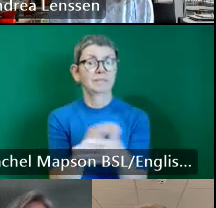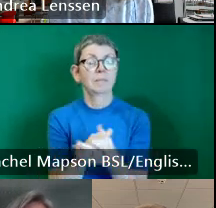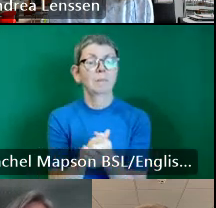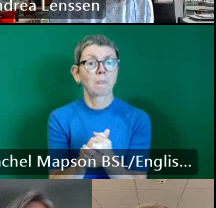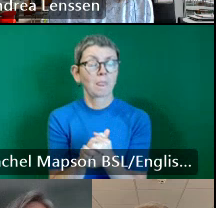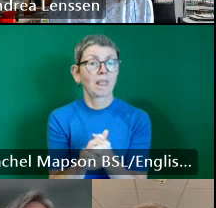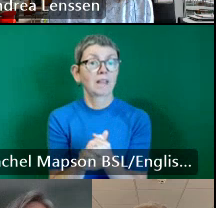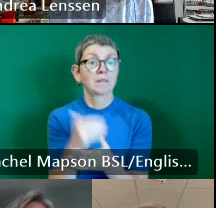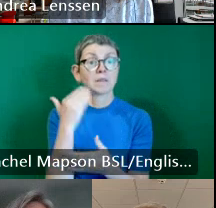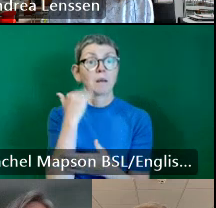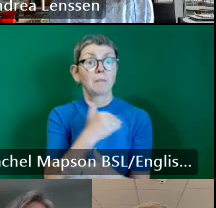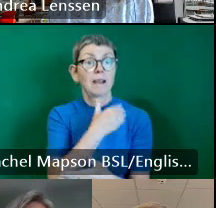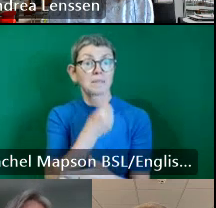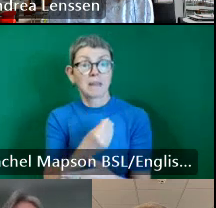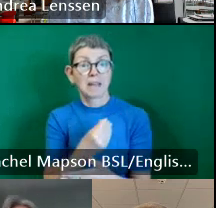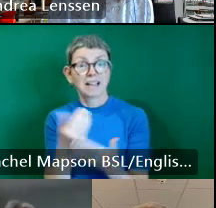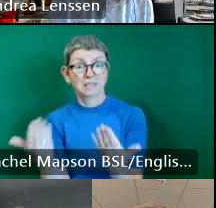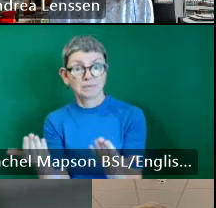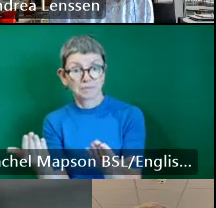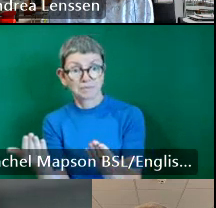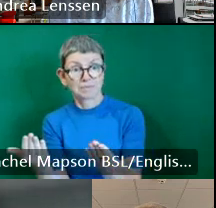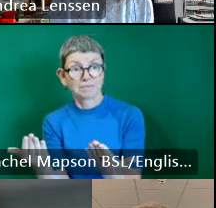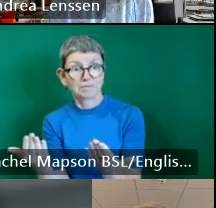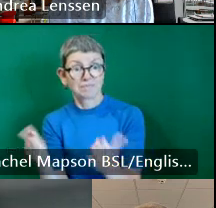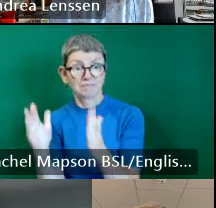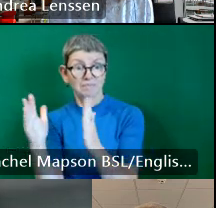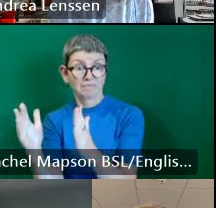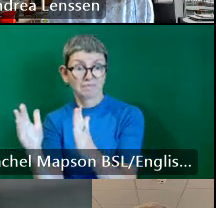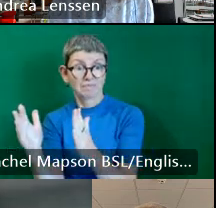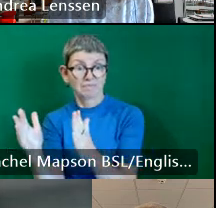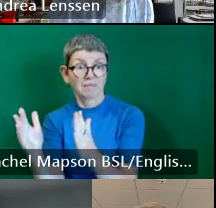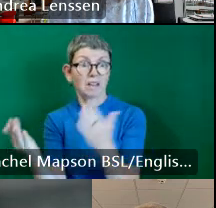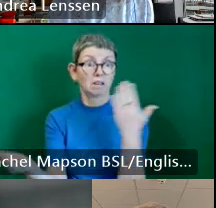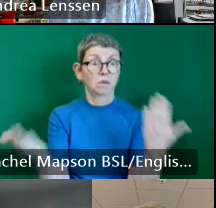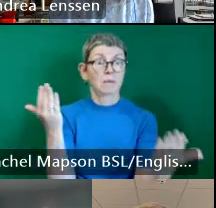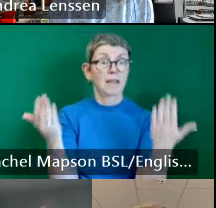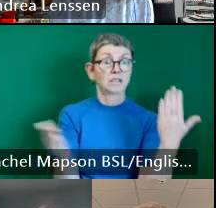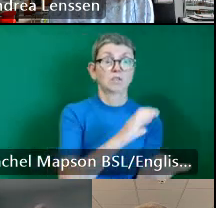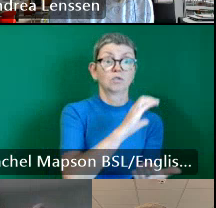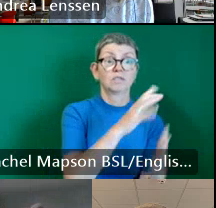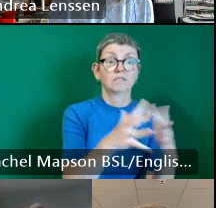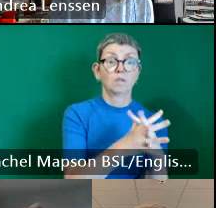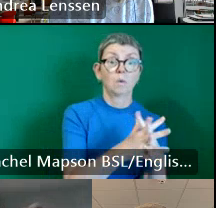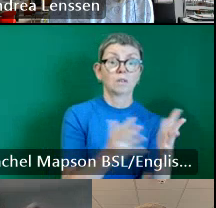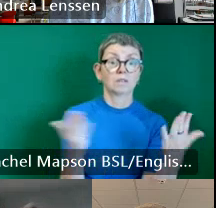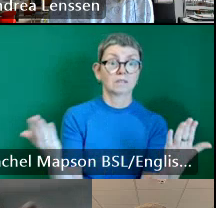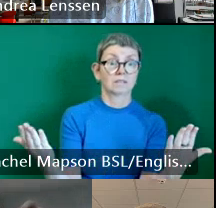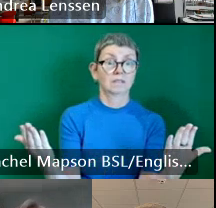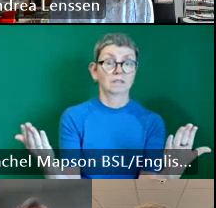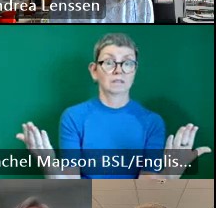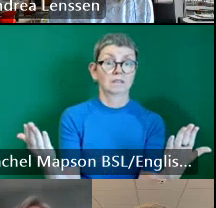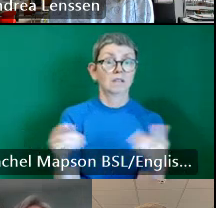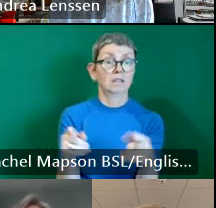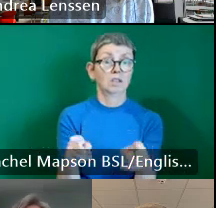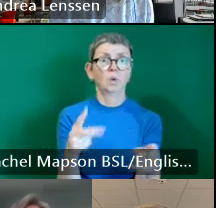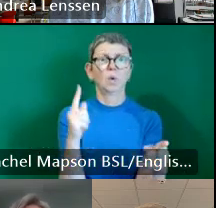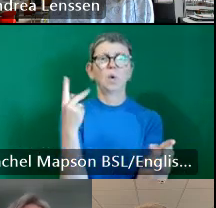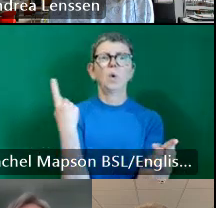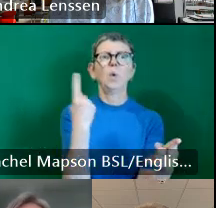Black male versus images of like Christopher Watts. He clearly is the worst of the two here,